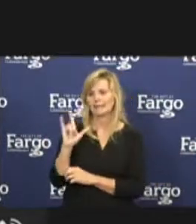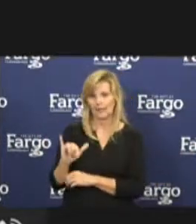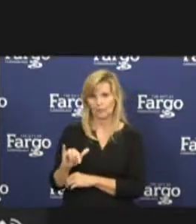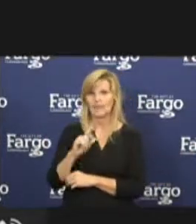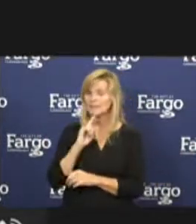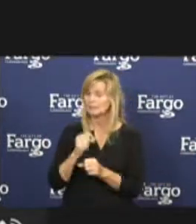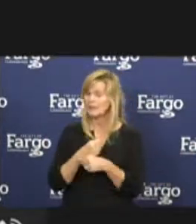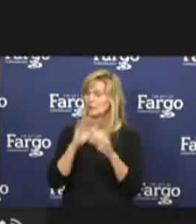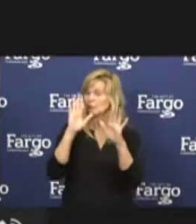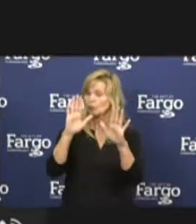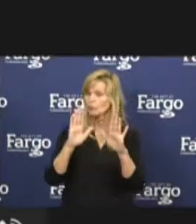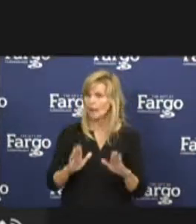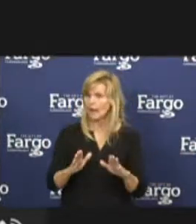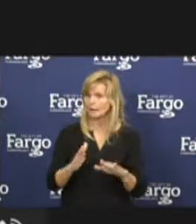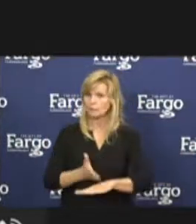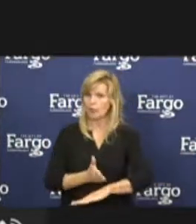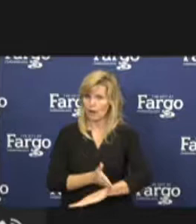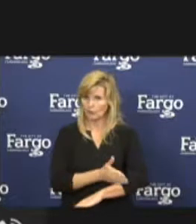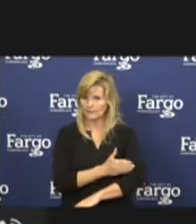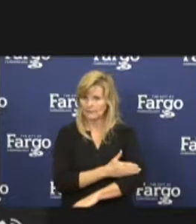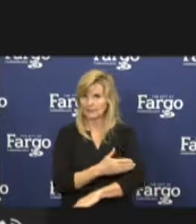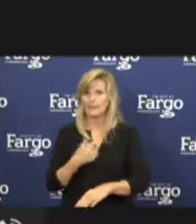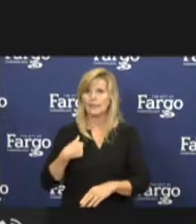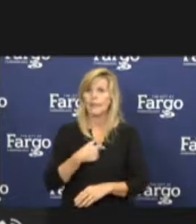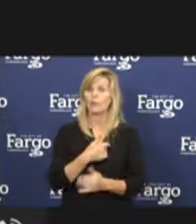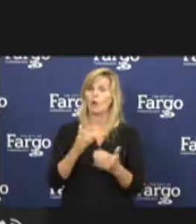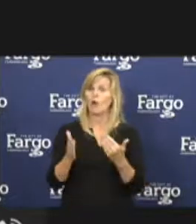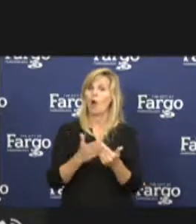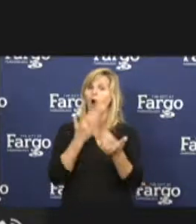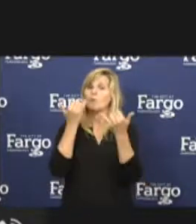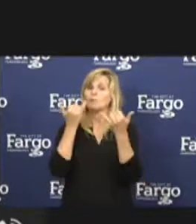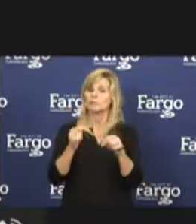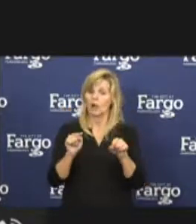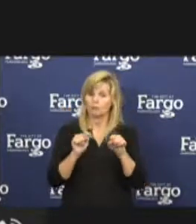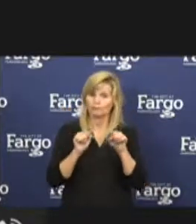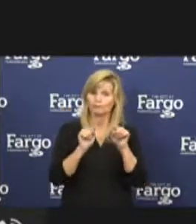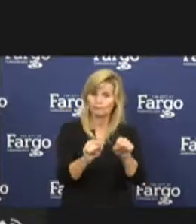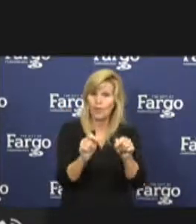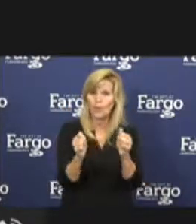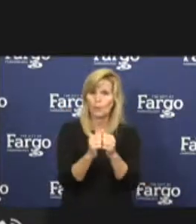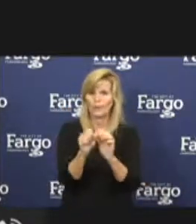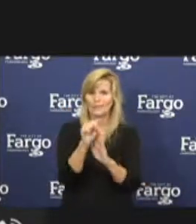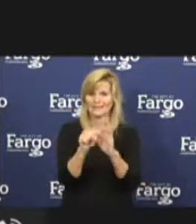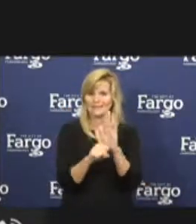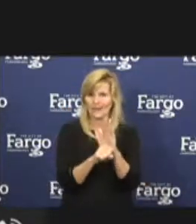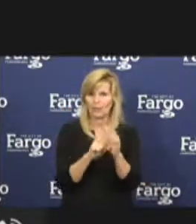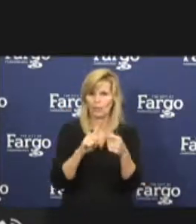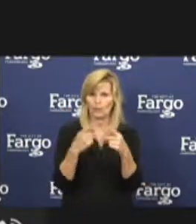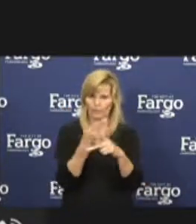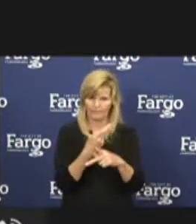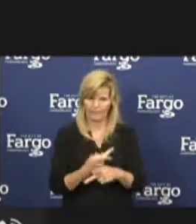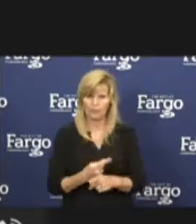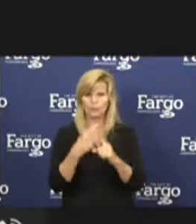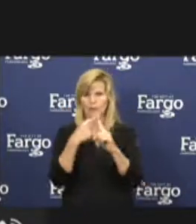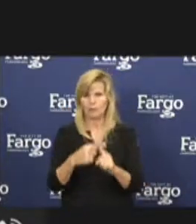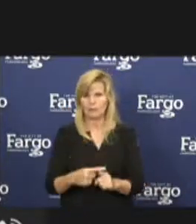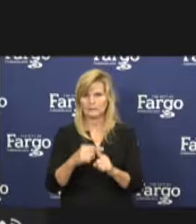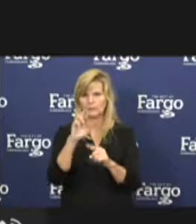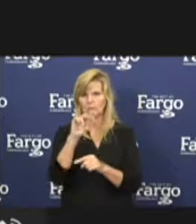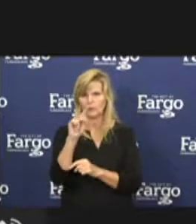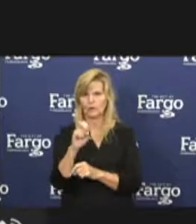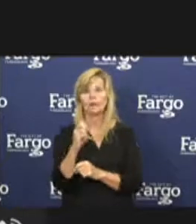great progress, and we are just about now on par with the state when we calculate the positivity rate.